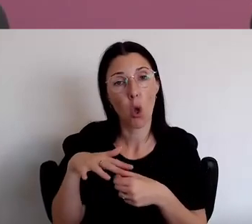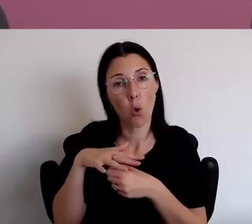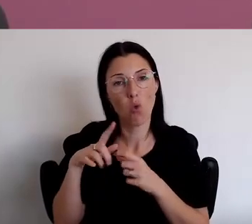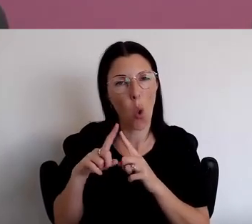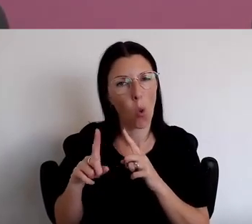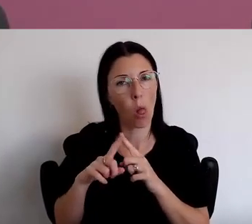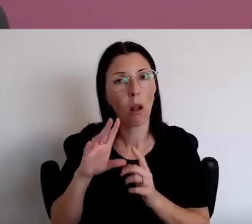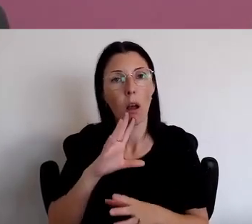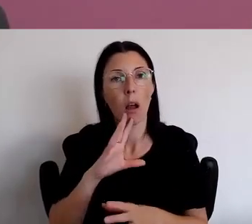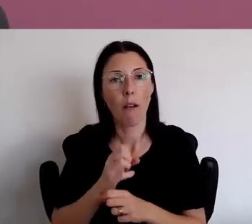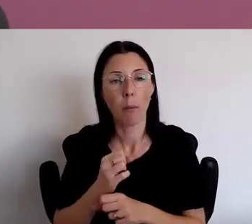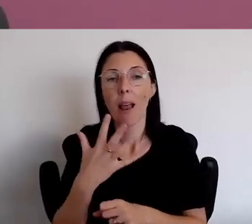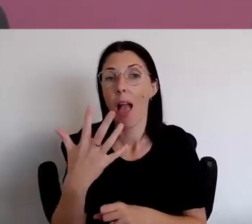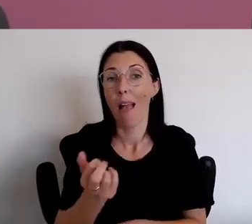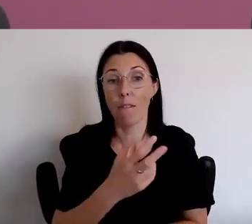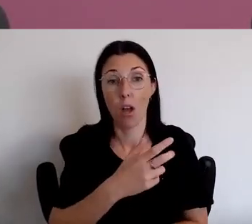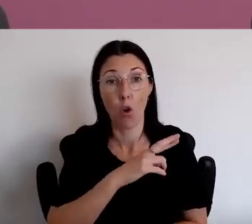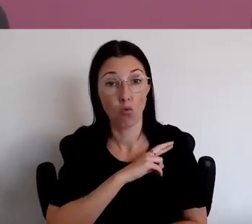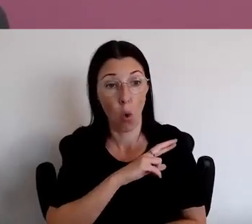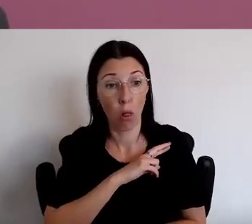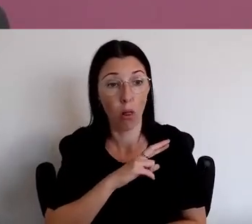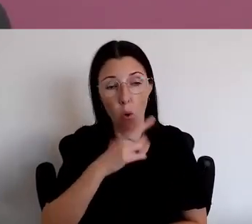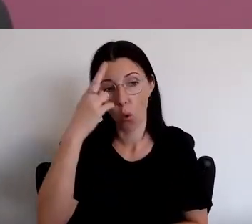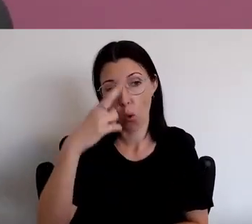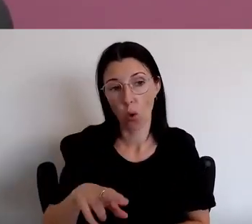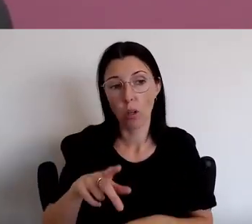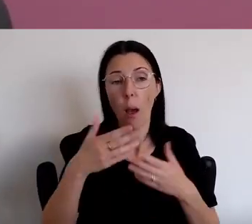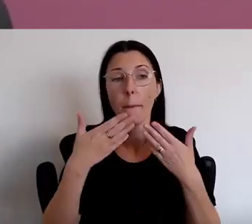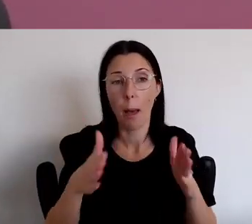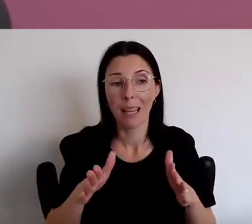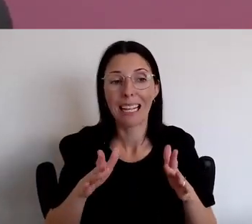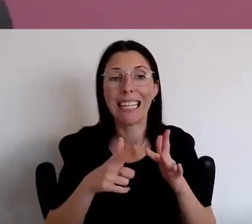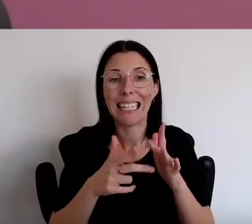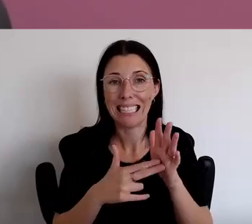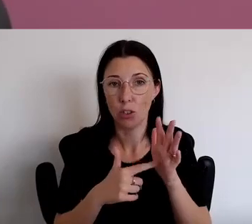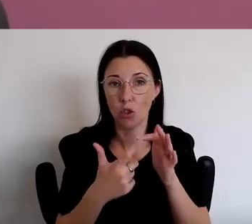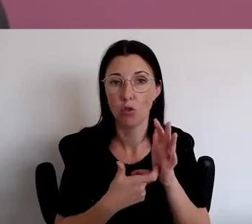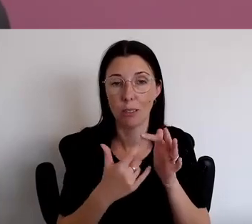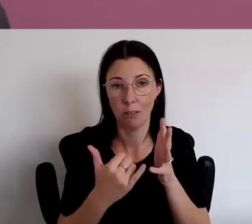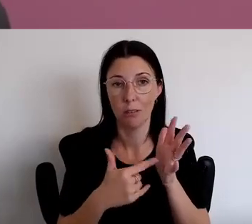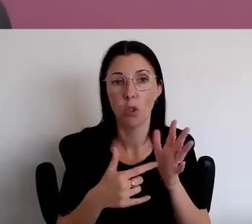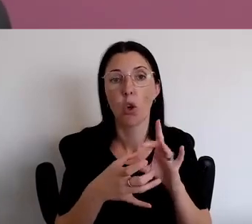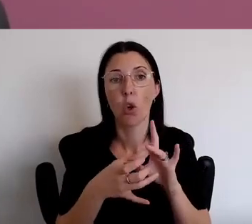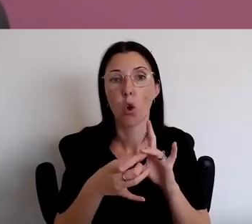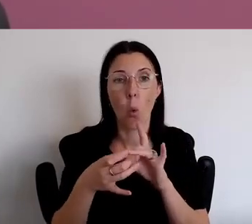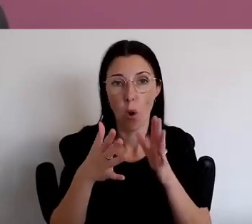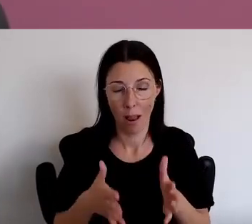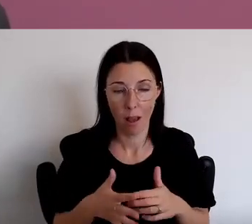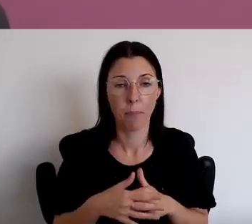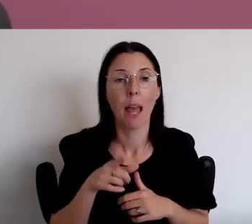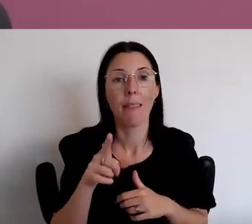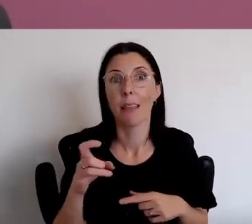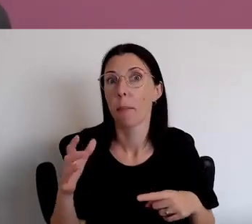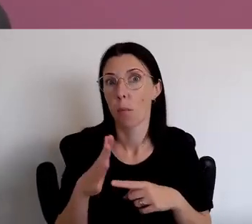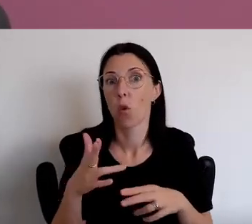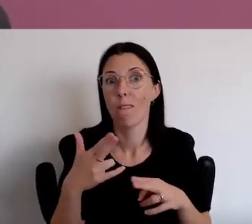is termed a public interest coordinator, disclosure coordinator, and that role plays a really important part in the receipt of a disclosure and